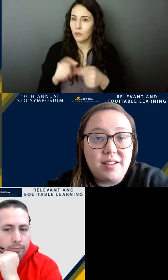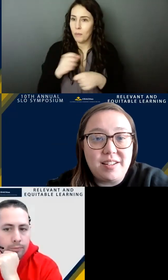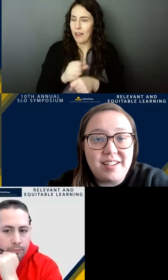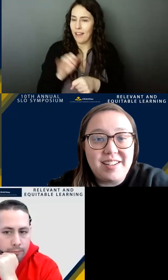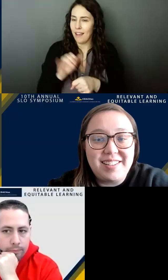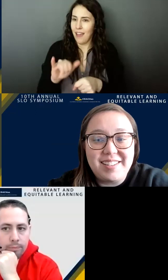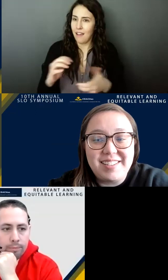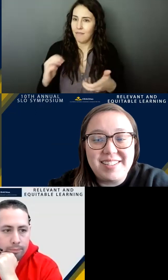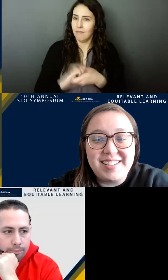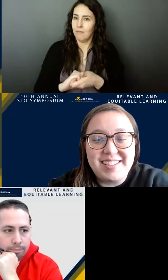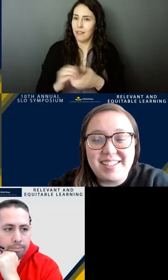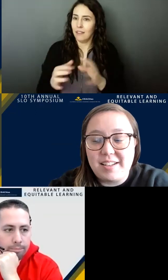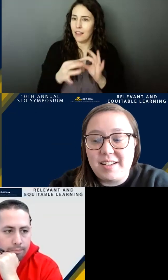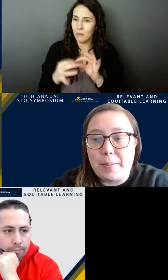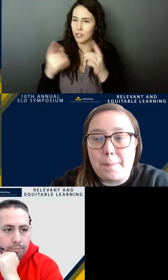happen?